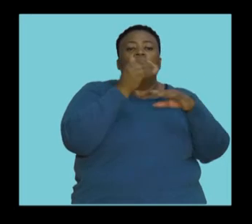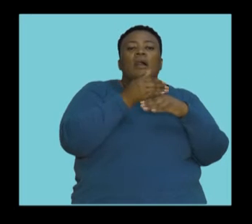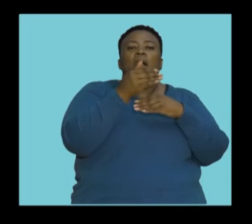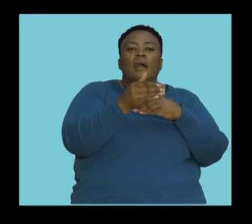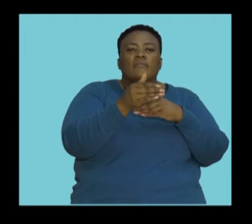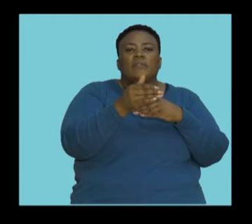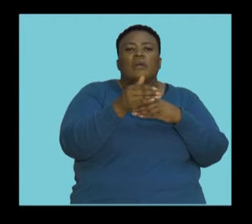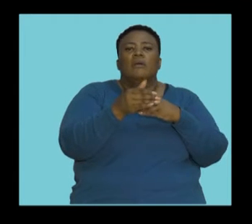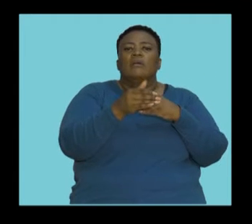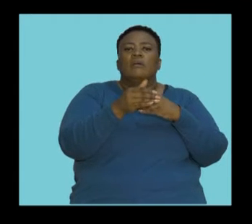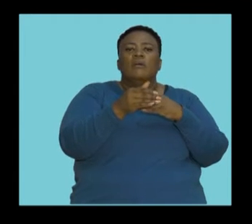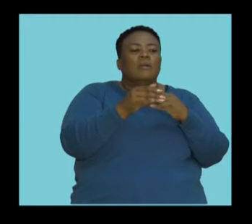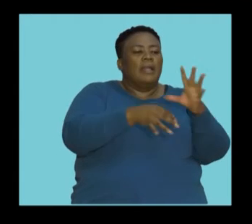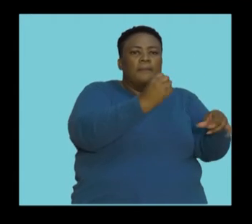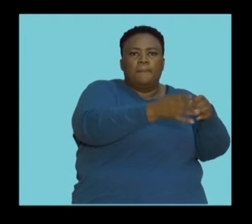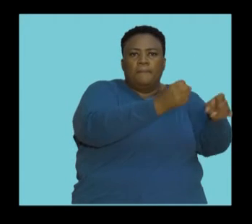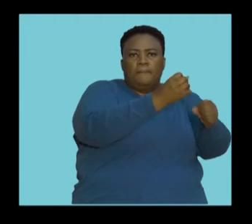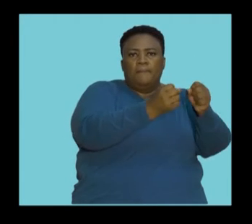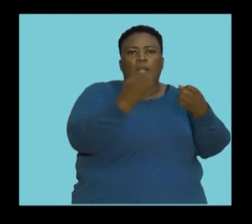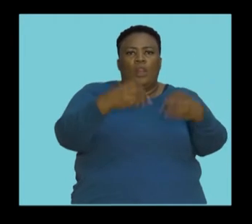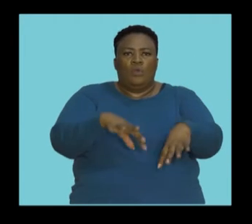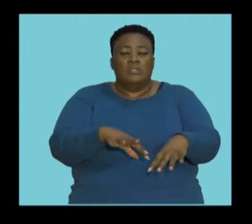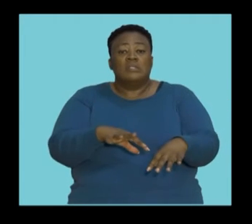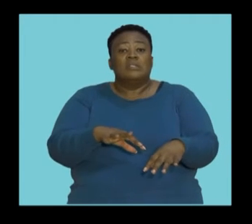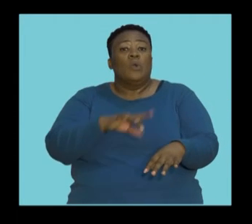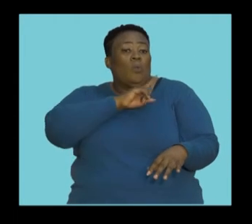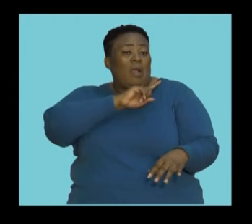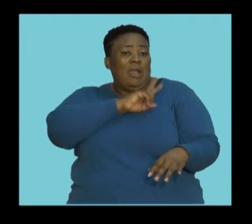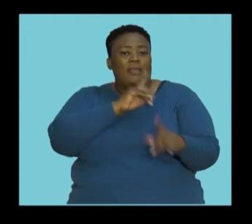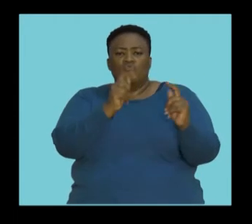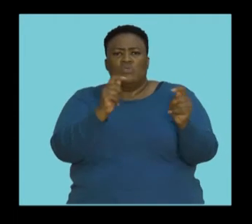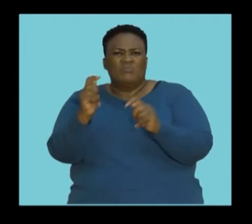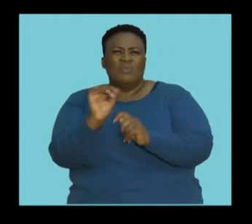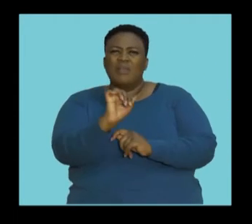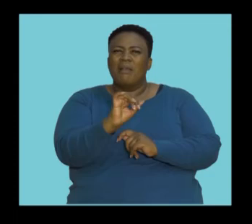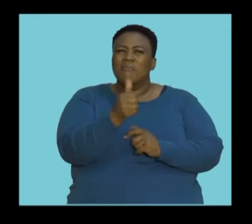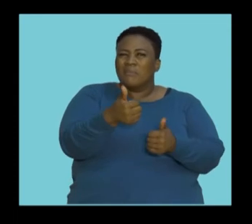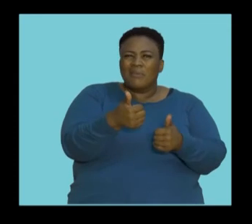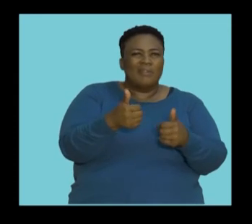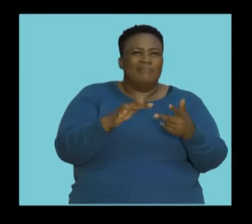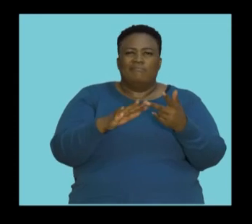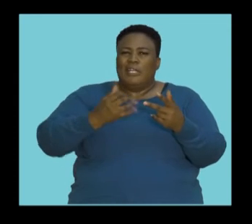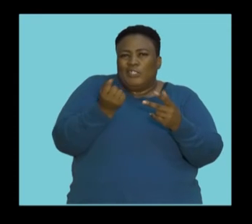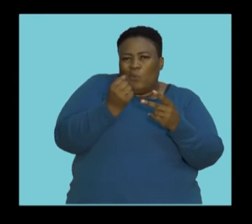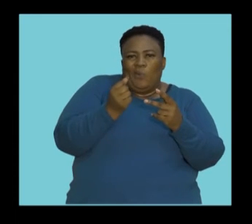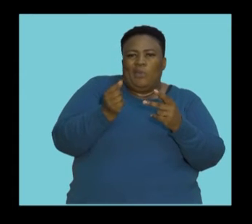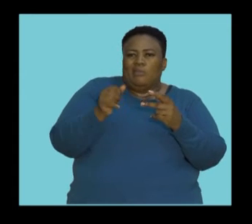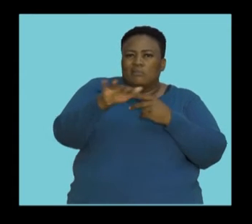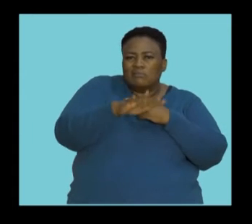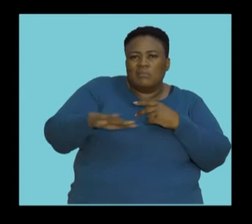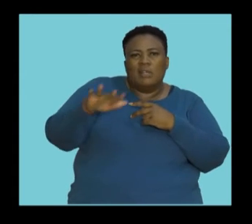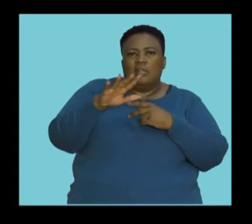higher post-harvest loss. And this links to their techniques, their transportation mechanisms, their